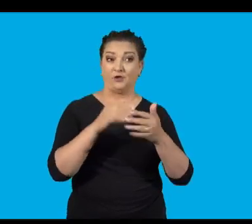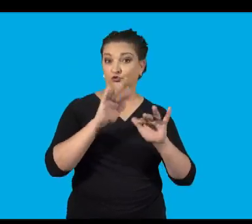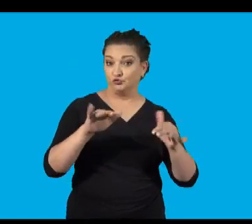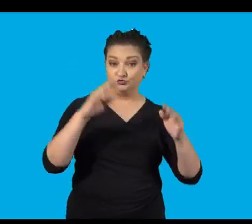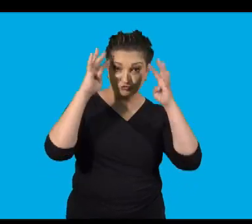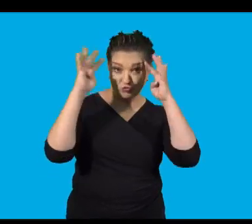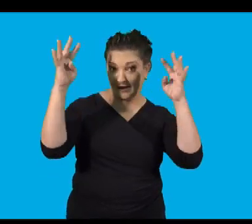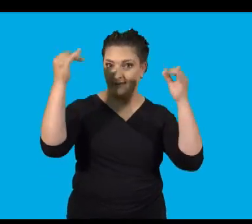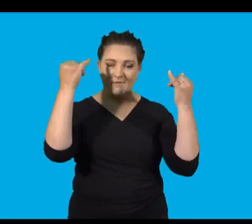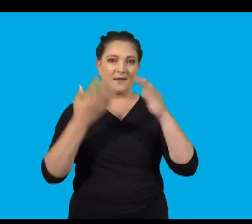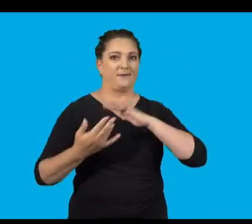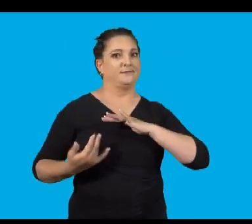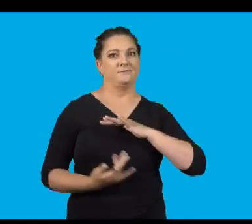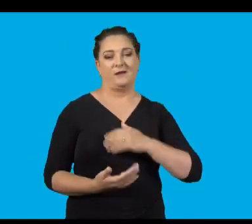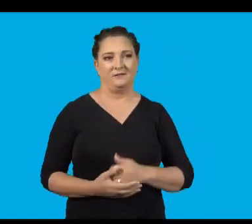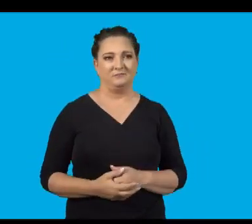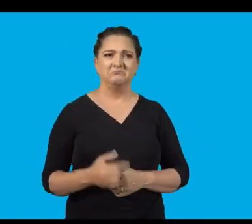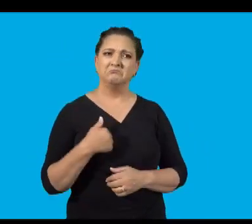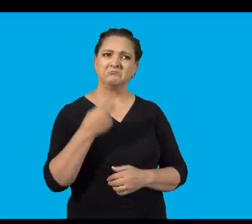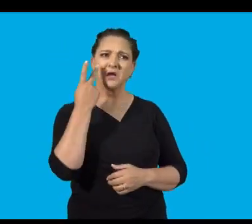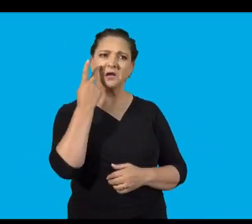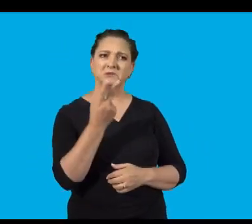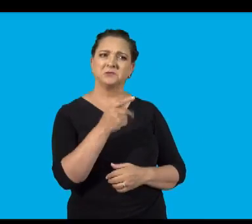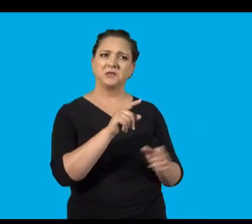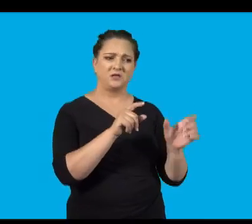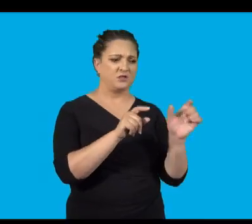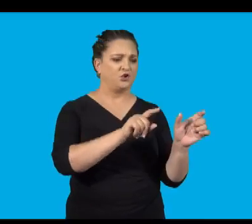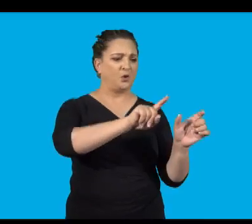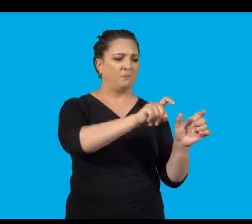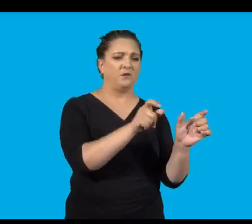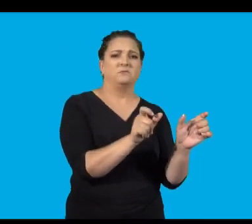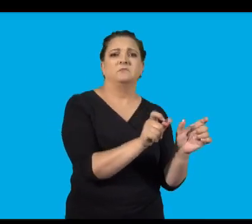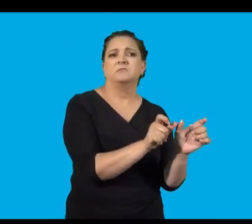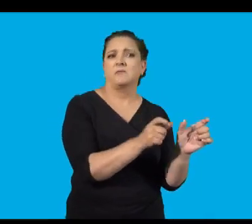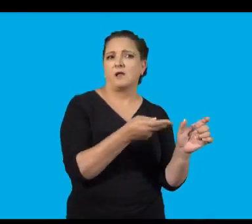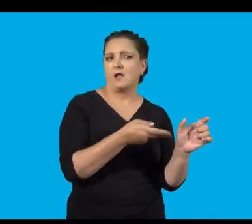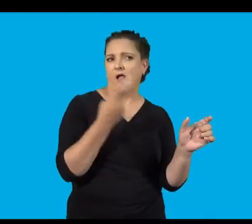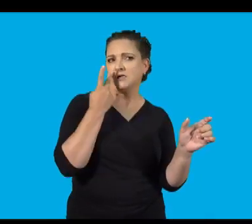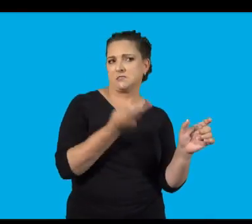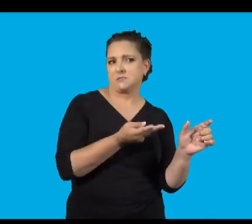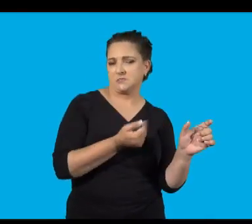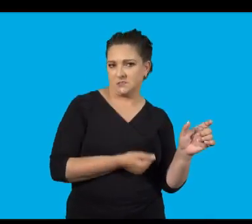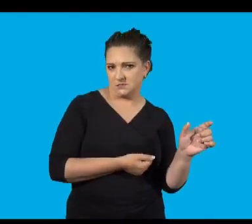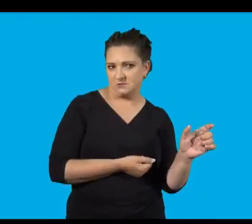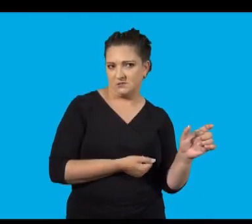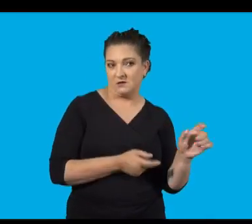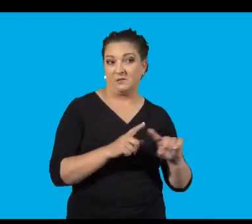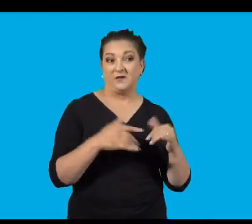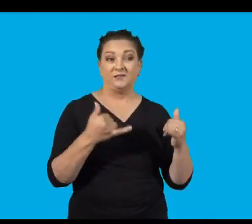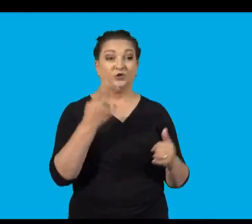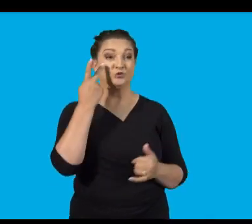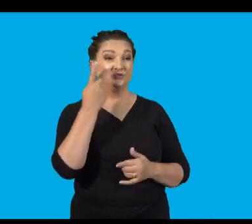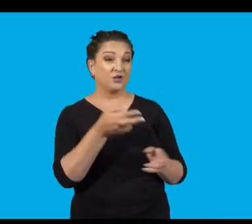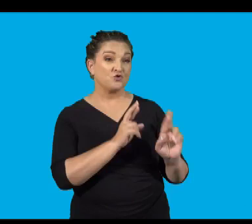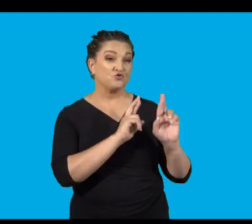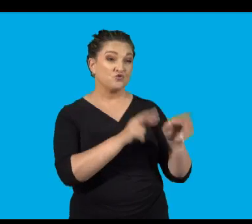children's creativity. And now you're going to say, but I see a punctuation mark, so what can possibly be missing? Let's see what they identify